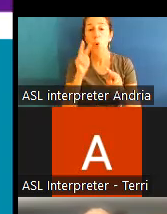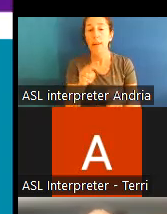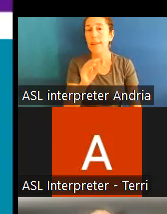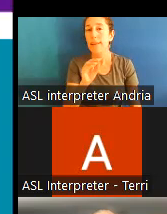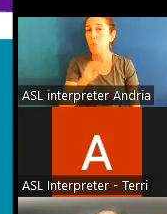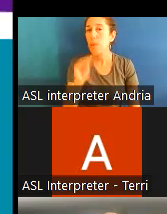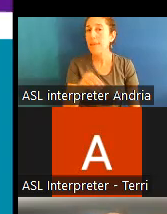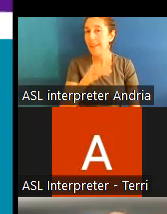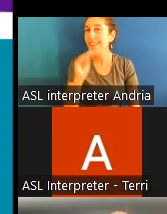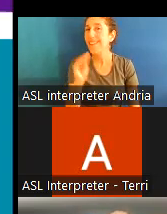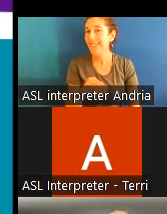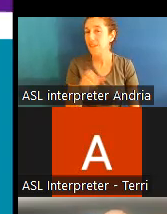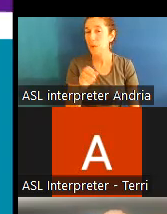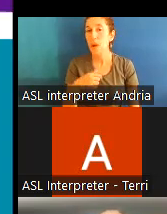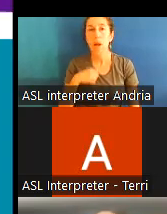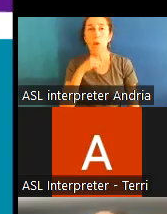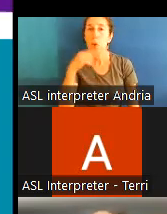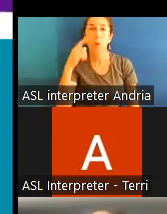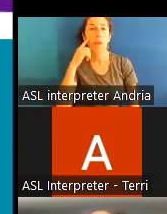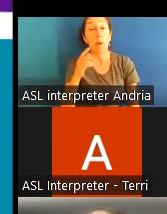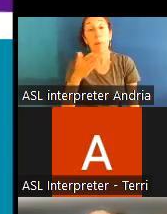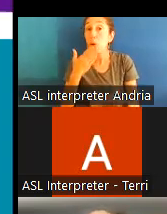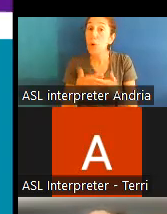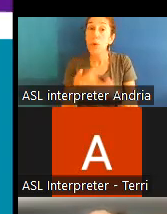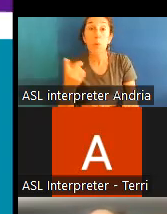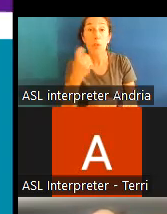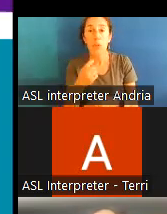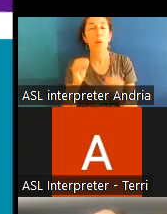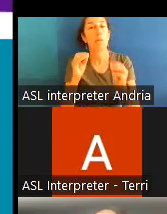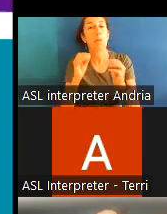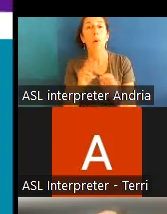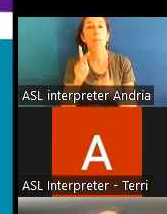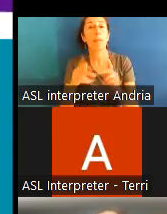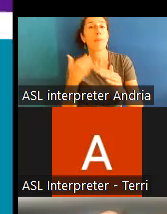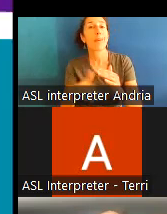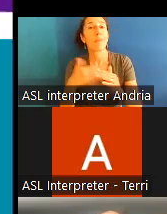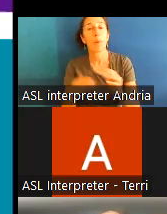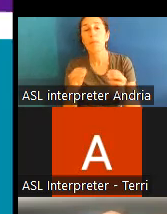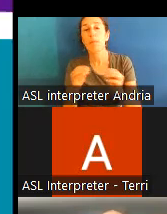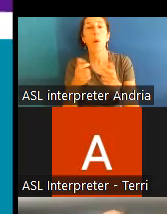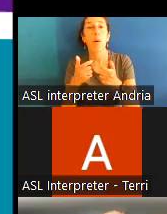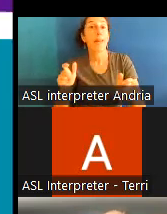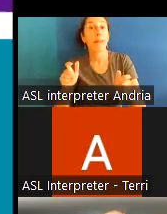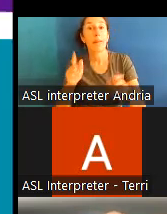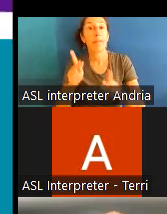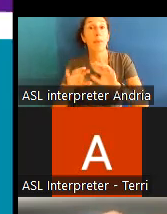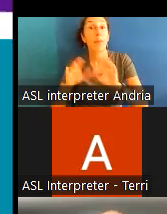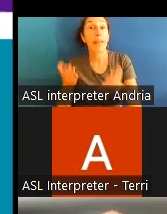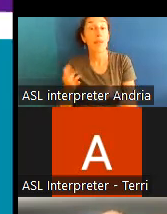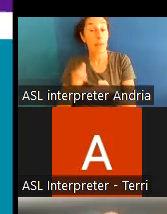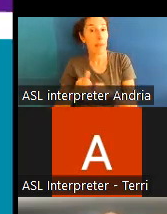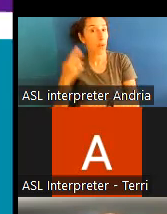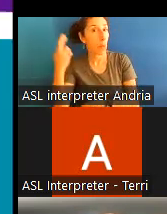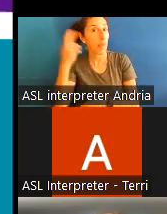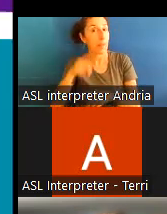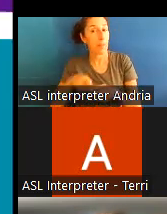percentages. Yeah. That's a great question, though. Great question. When we talk about intersectionality,